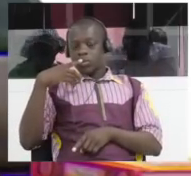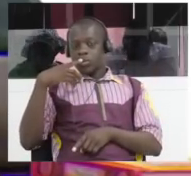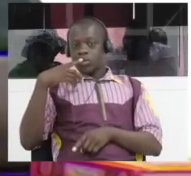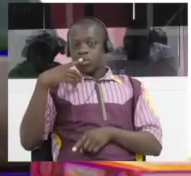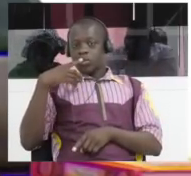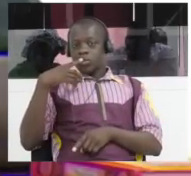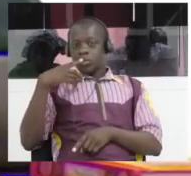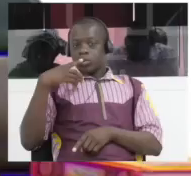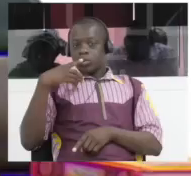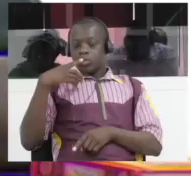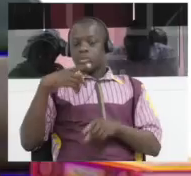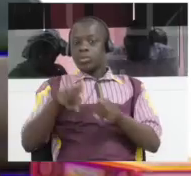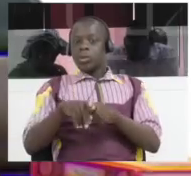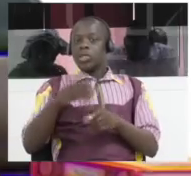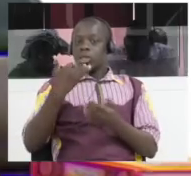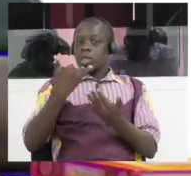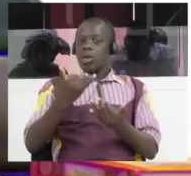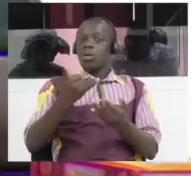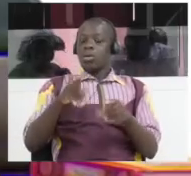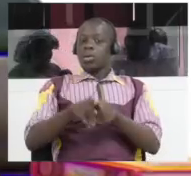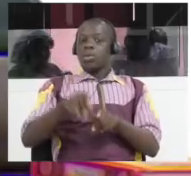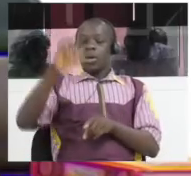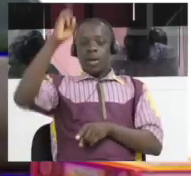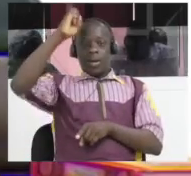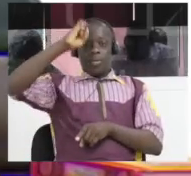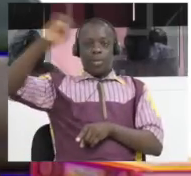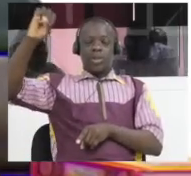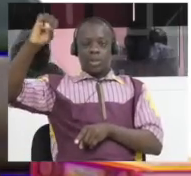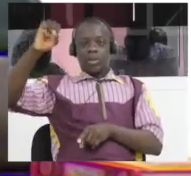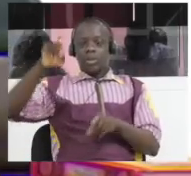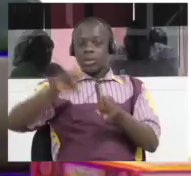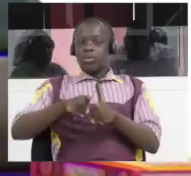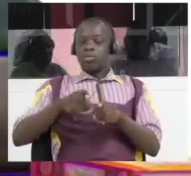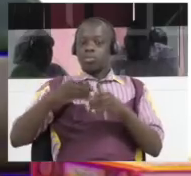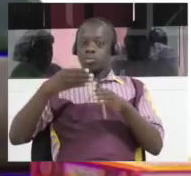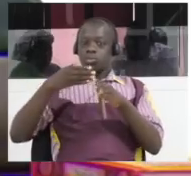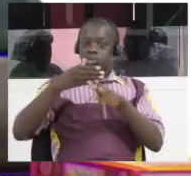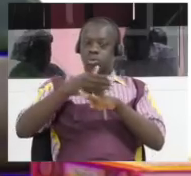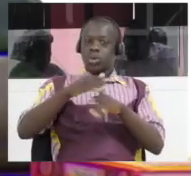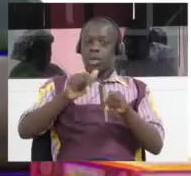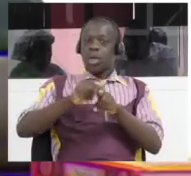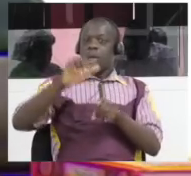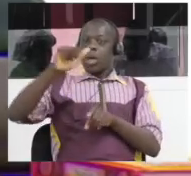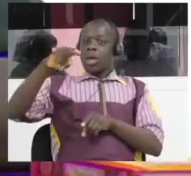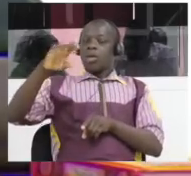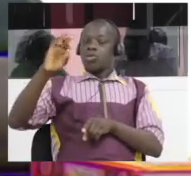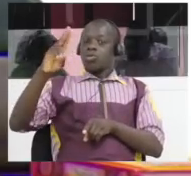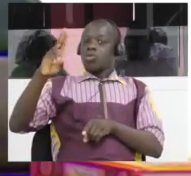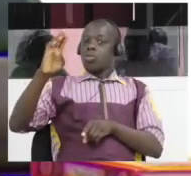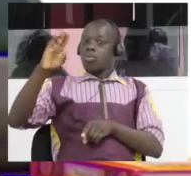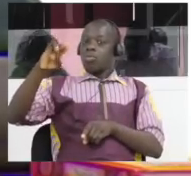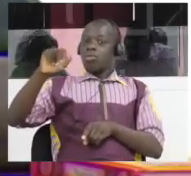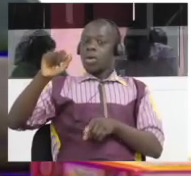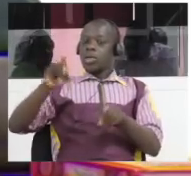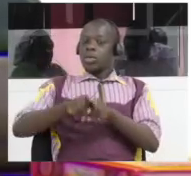then that the then president, through Antuman Saho, had already abdicated, what I would